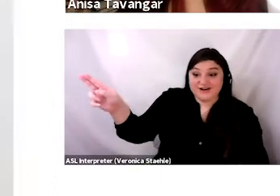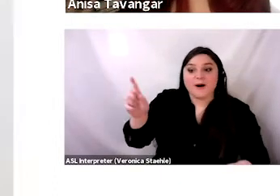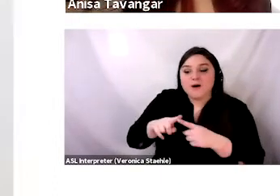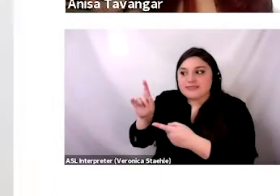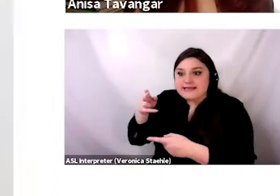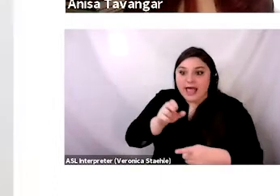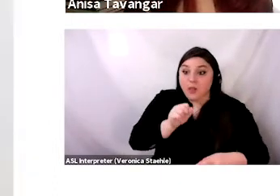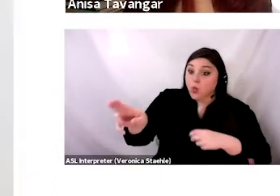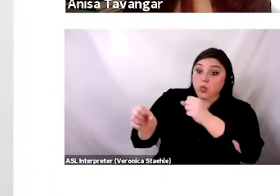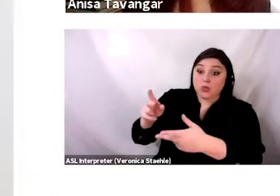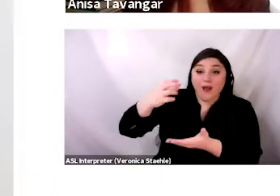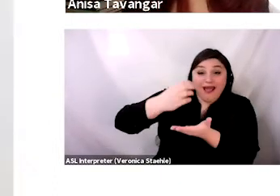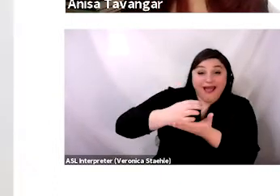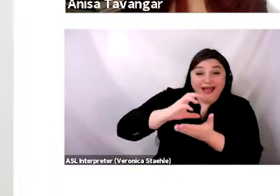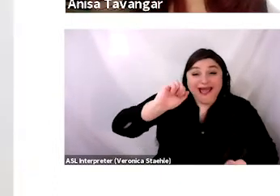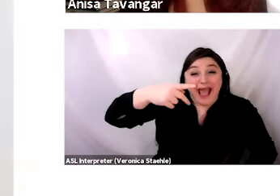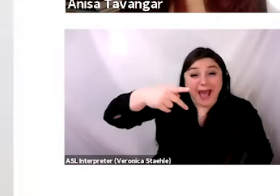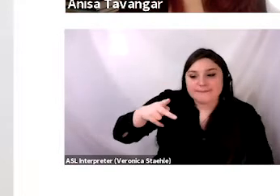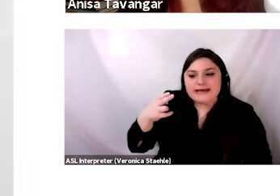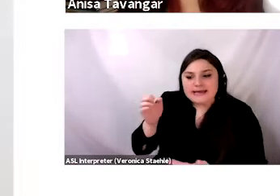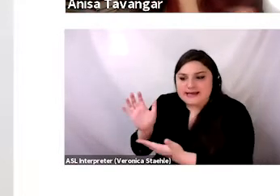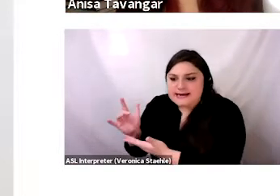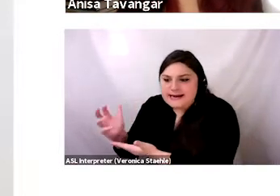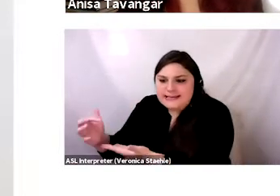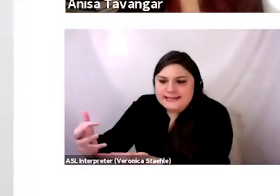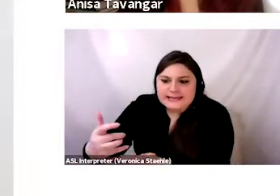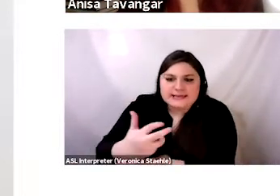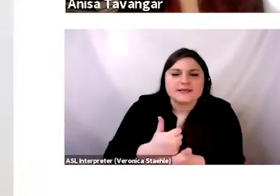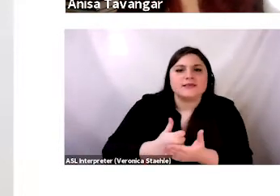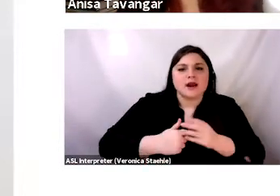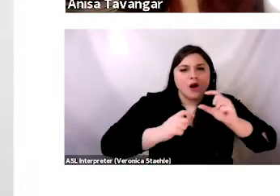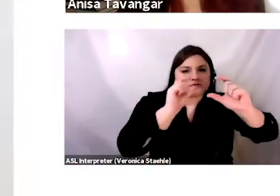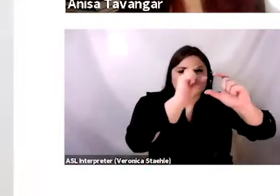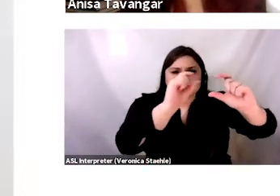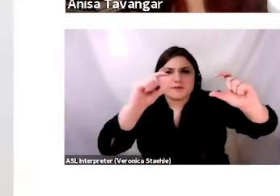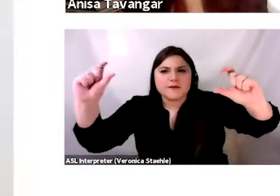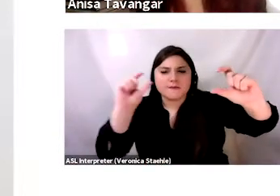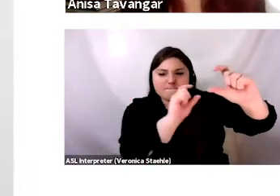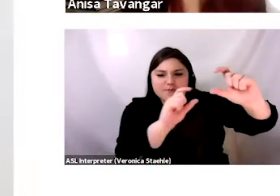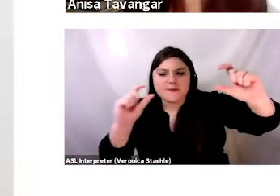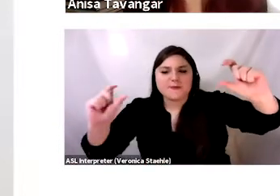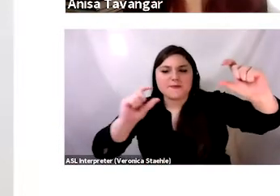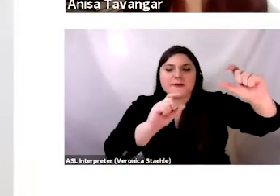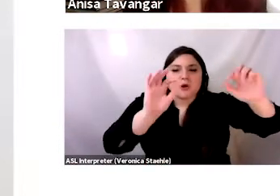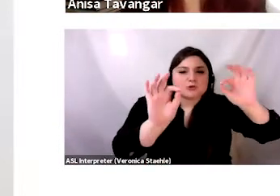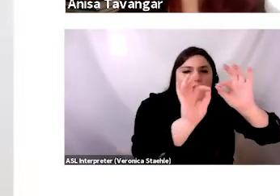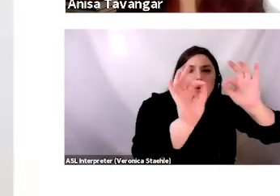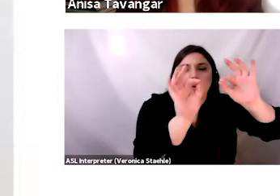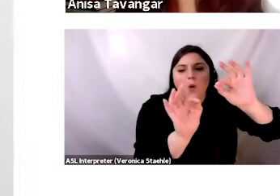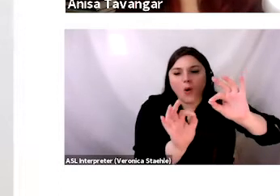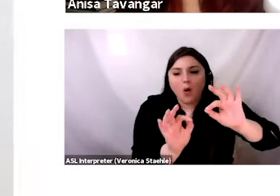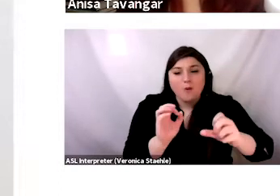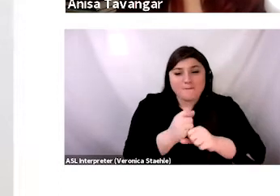waste, and becomes beautiful, beautiful art that is hanging in, the top museums of the world.